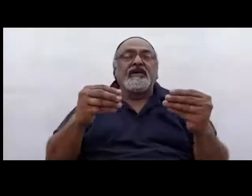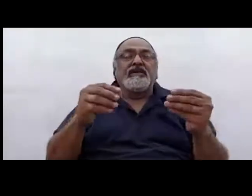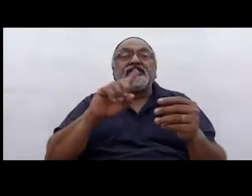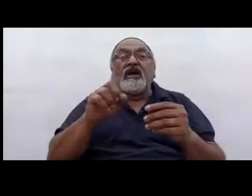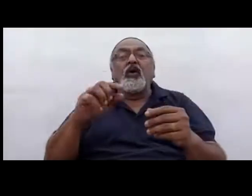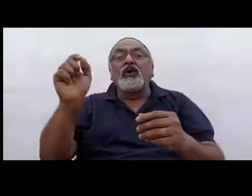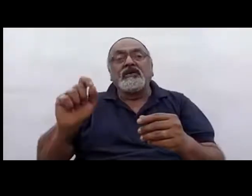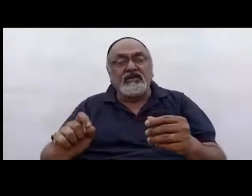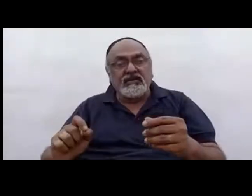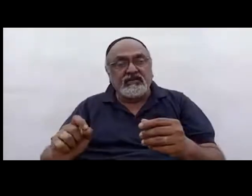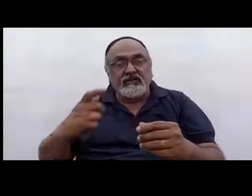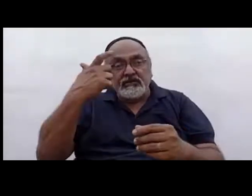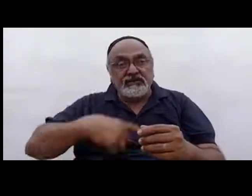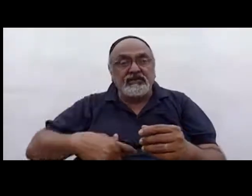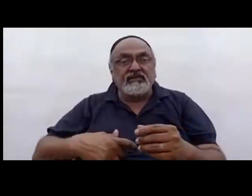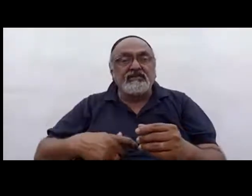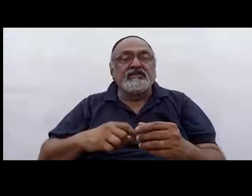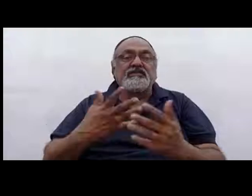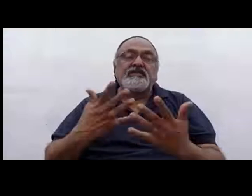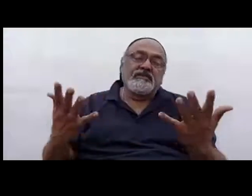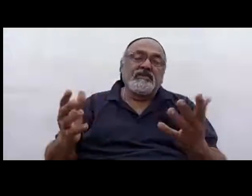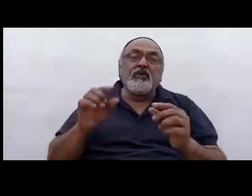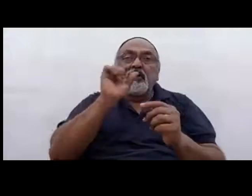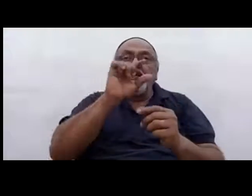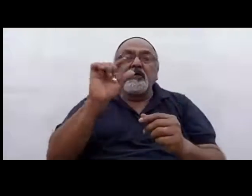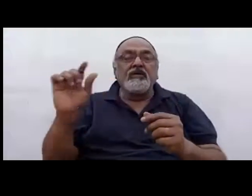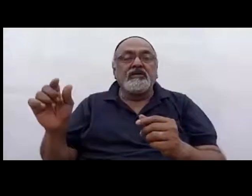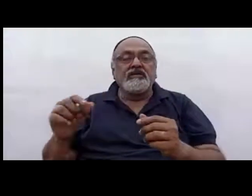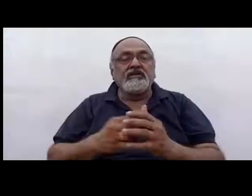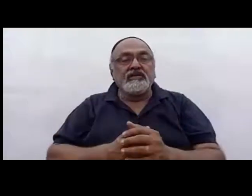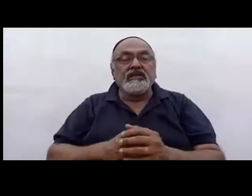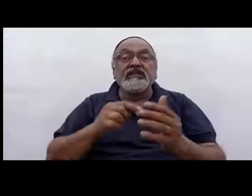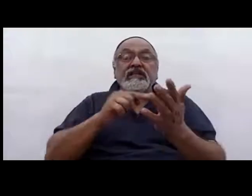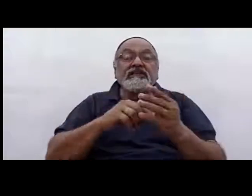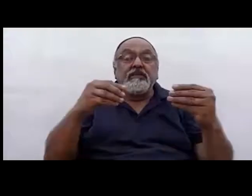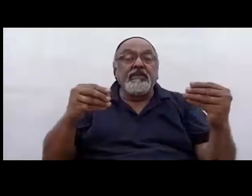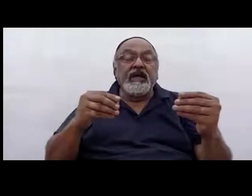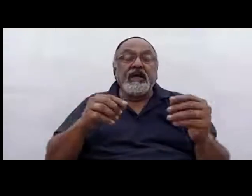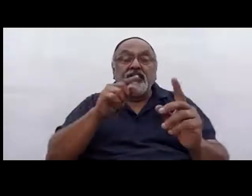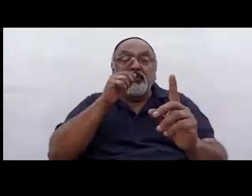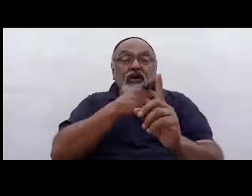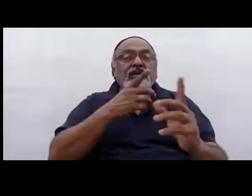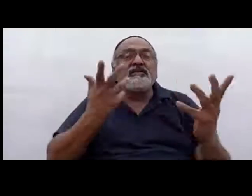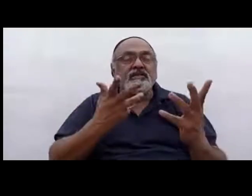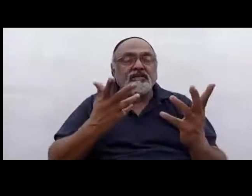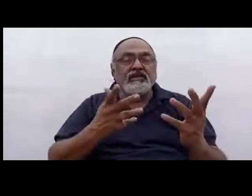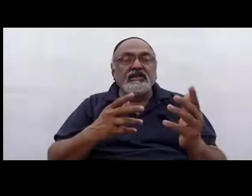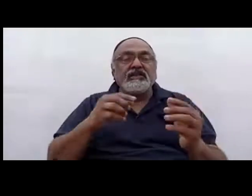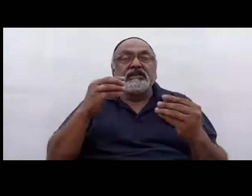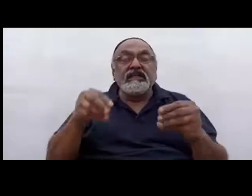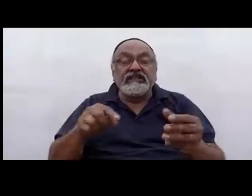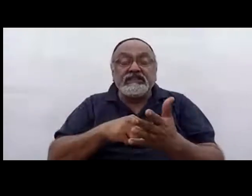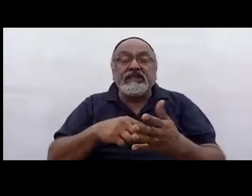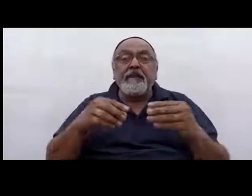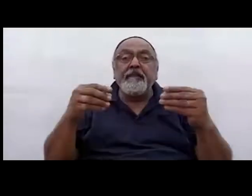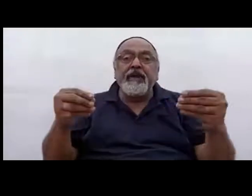for example, this paper this paper aims at, this paper uh,